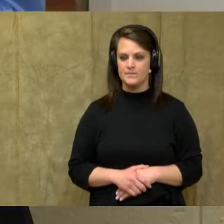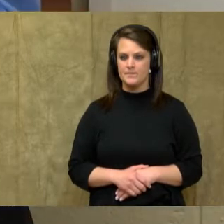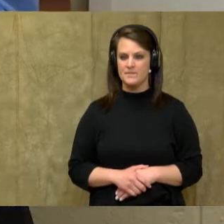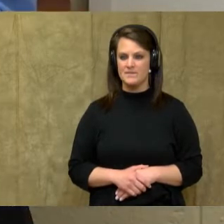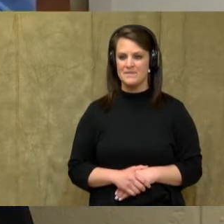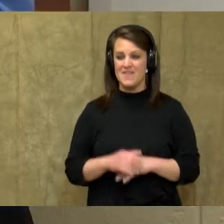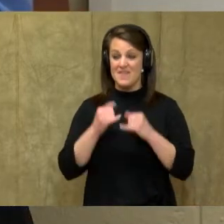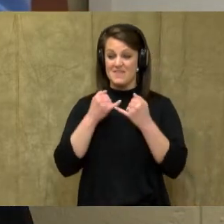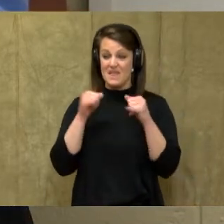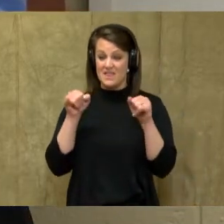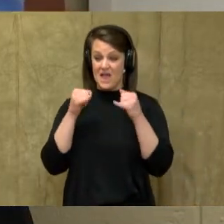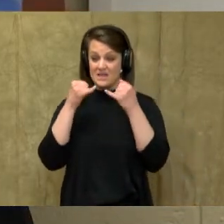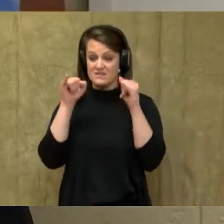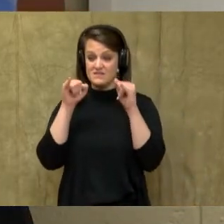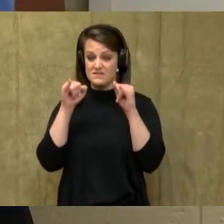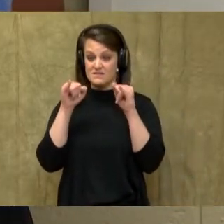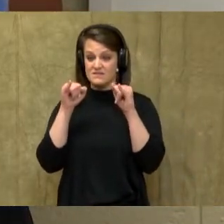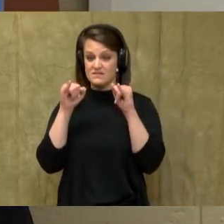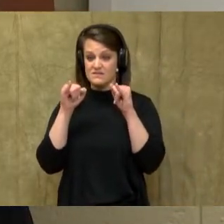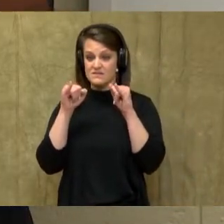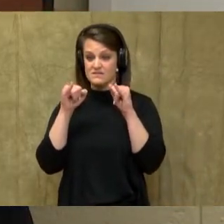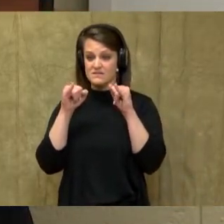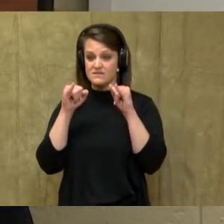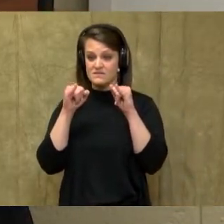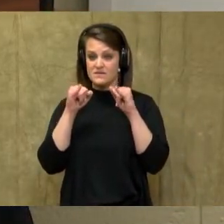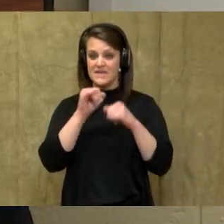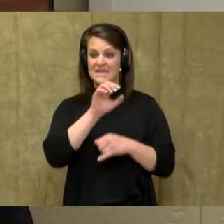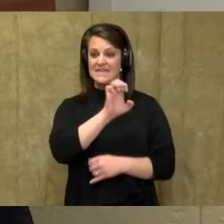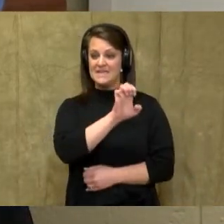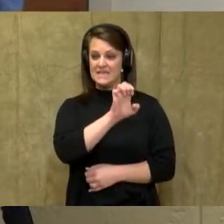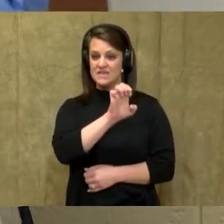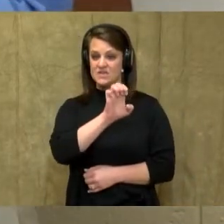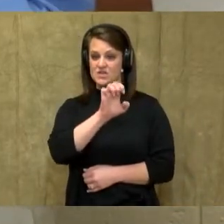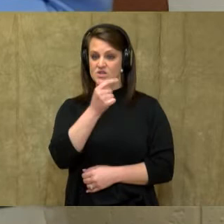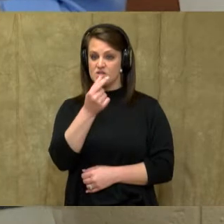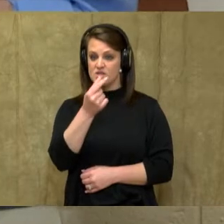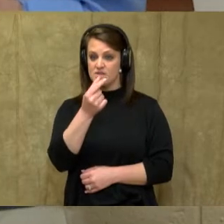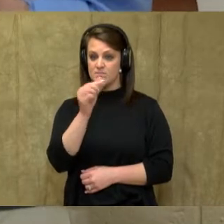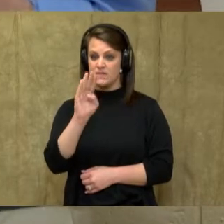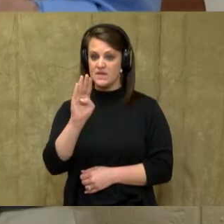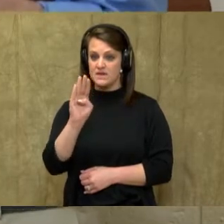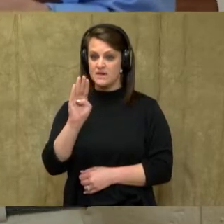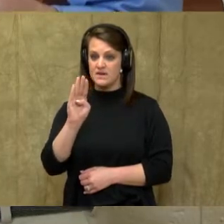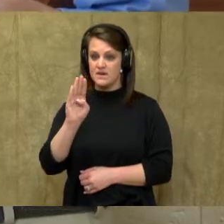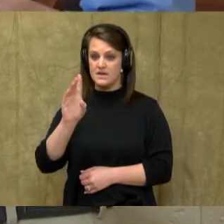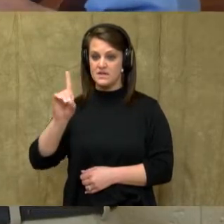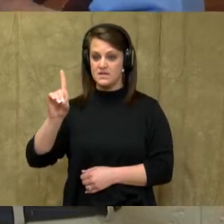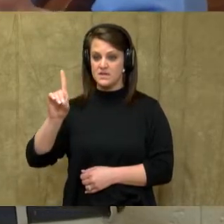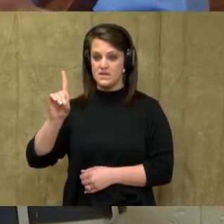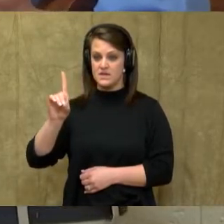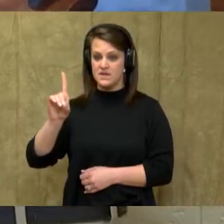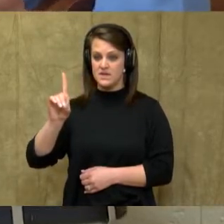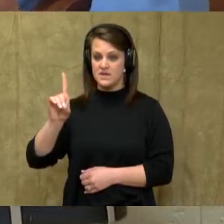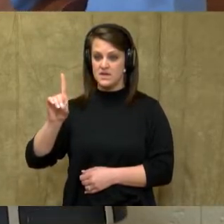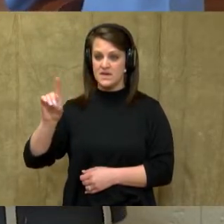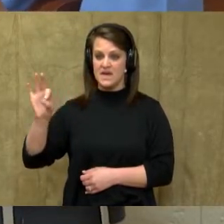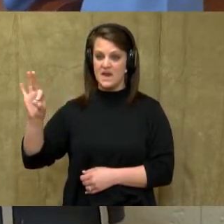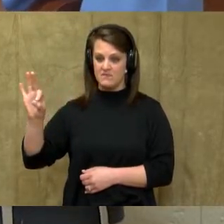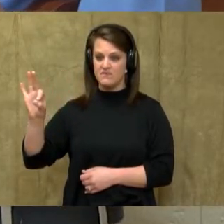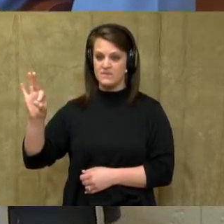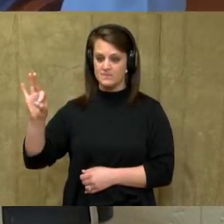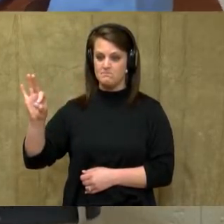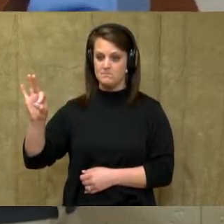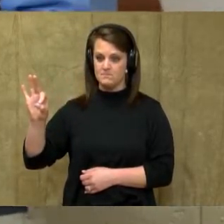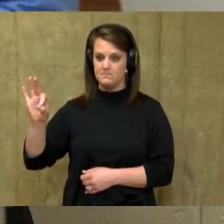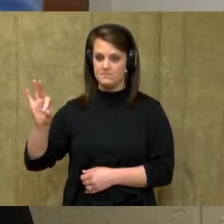The lines represent the pitches E, G, B, D, and